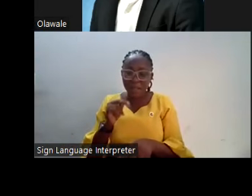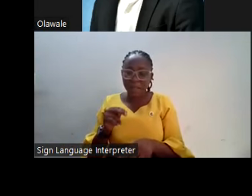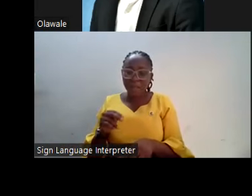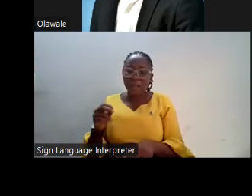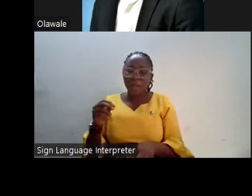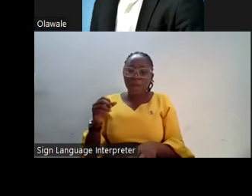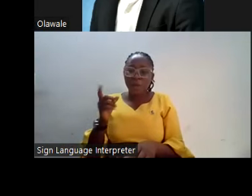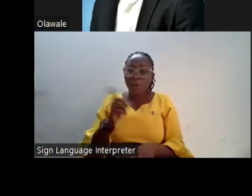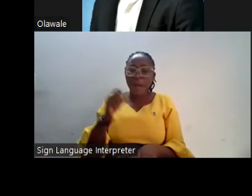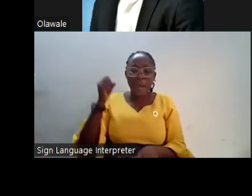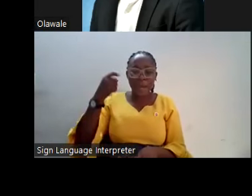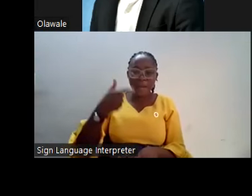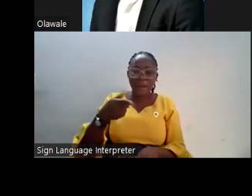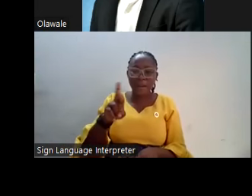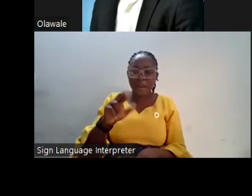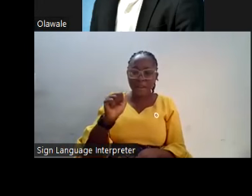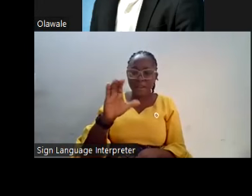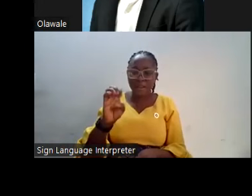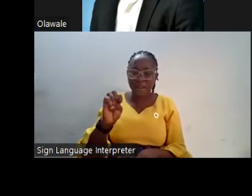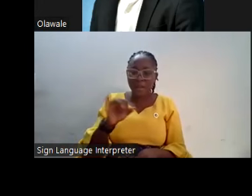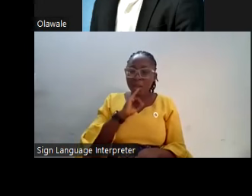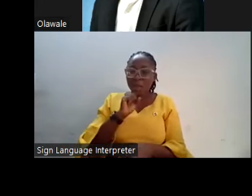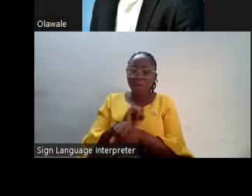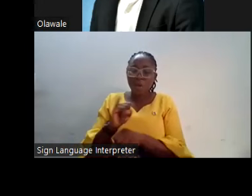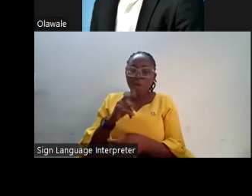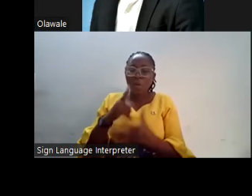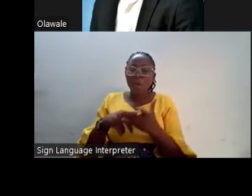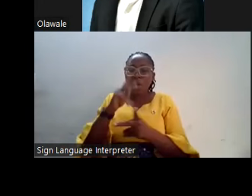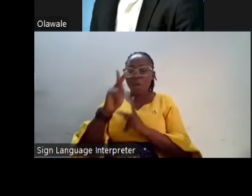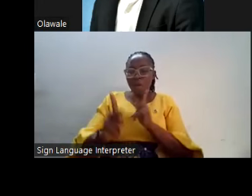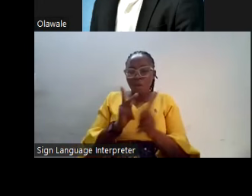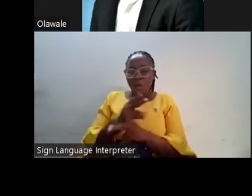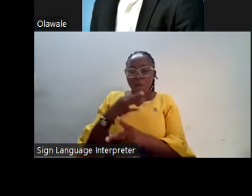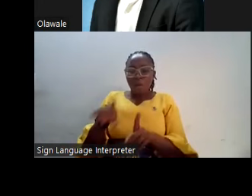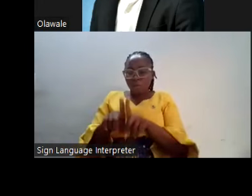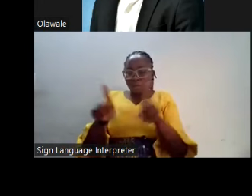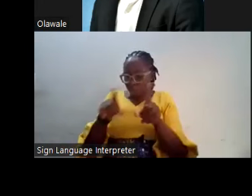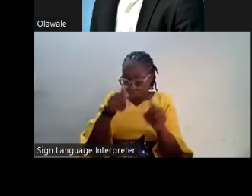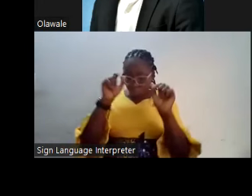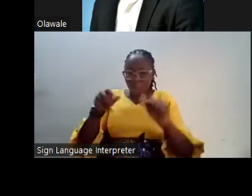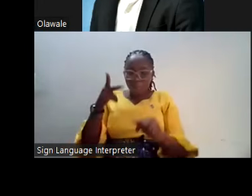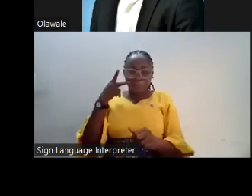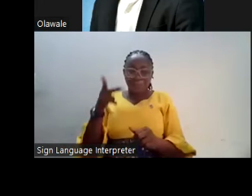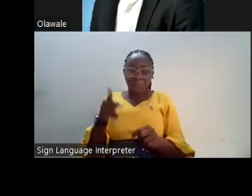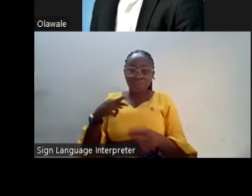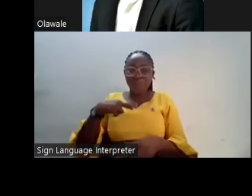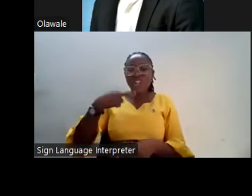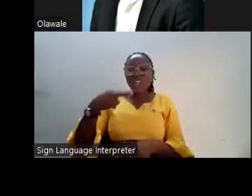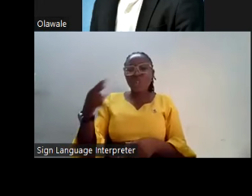see? In India, it could be caste, religious diversity,